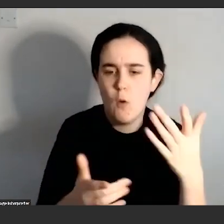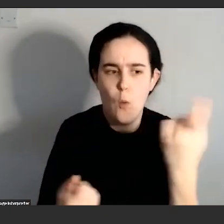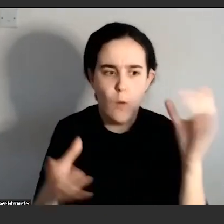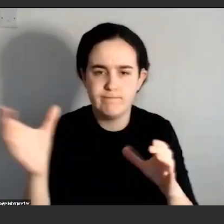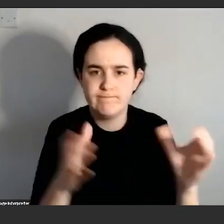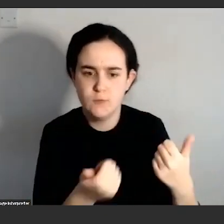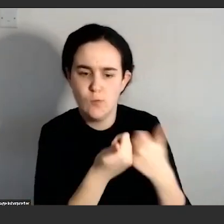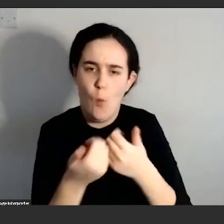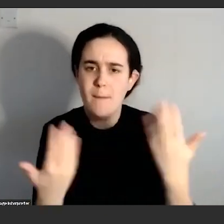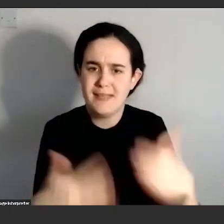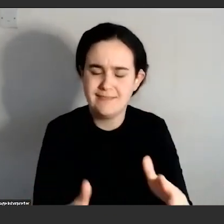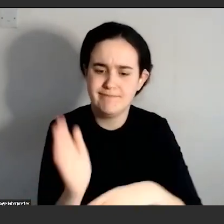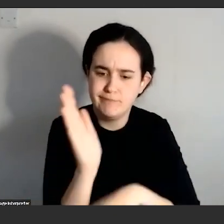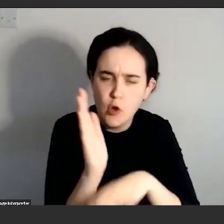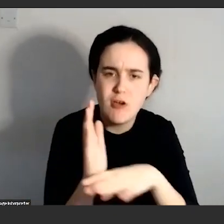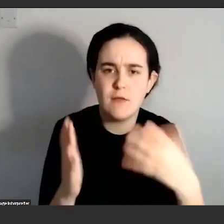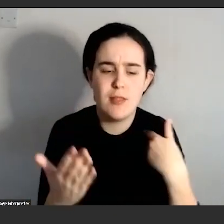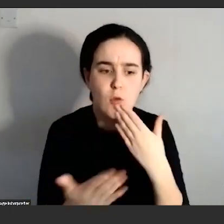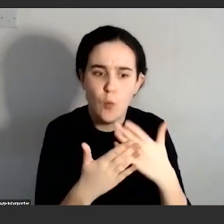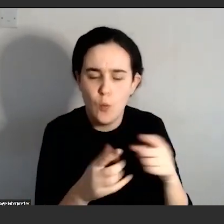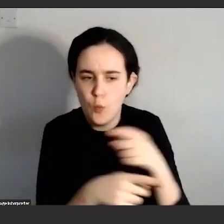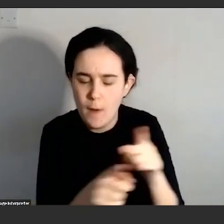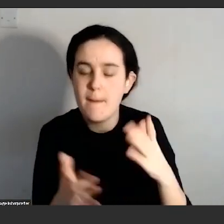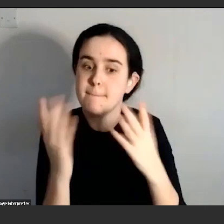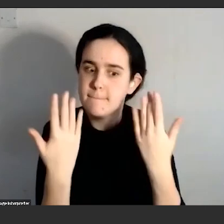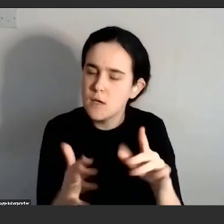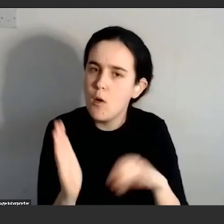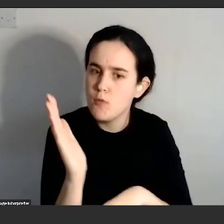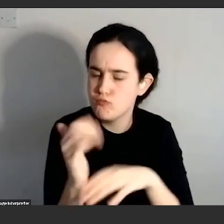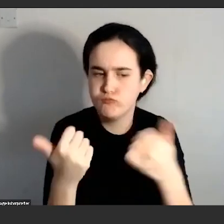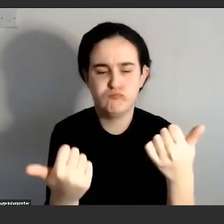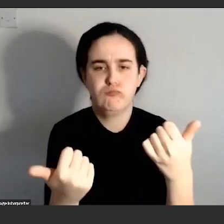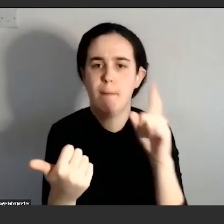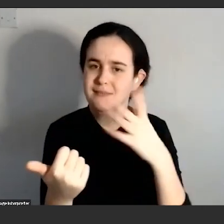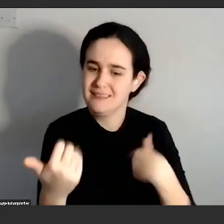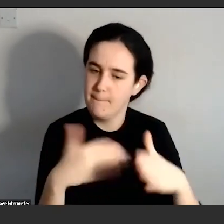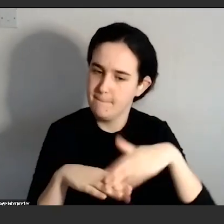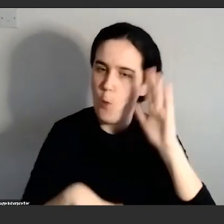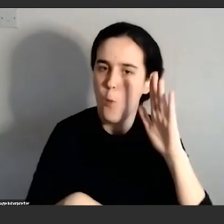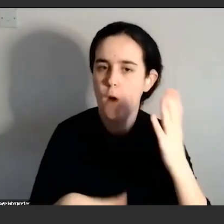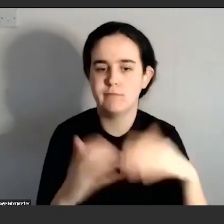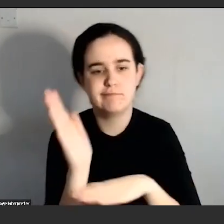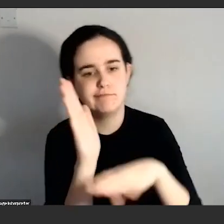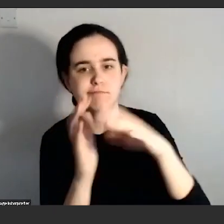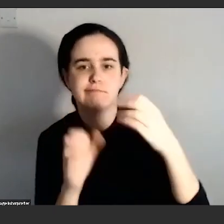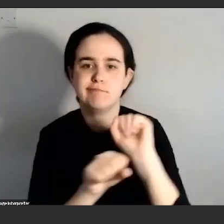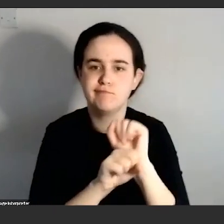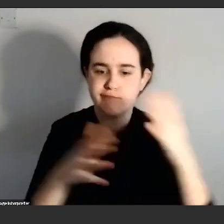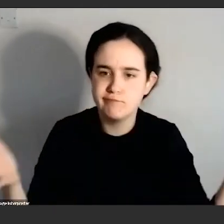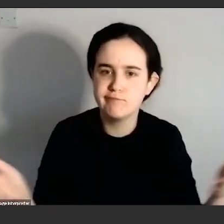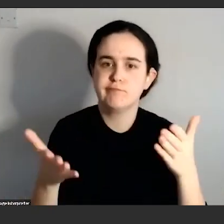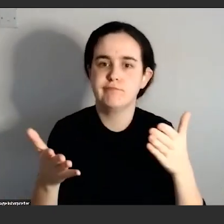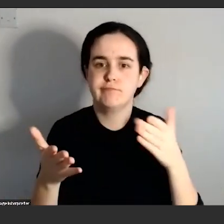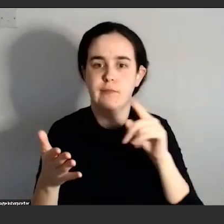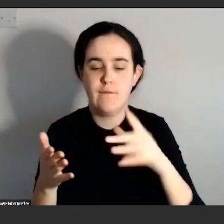federations in our country. And we have also resourced them to be able to purchase face masks and